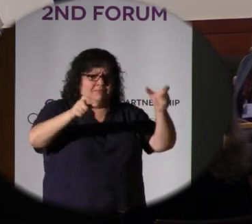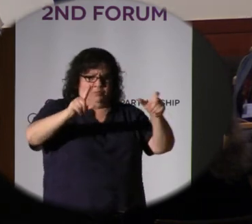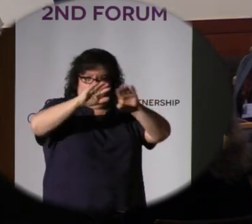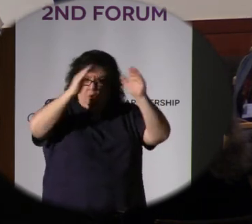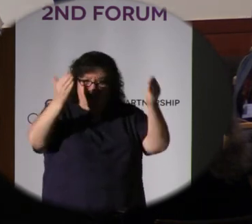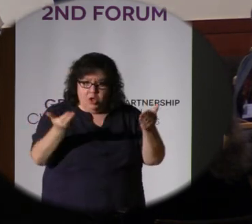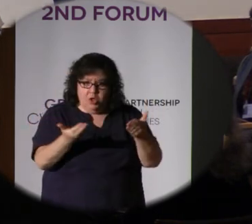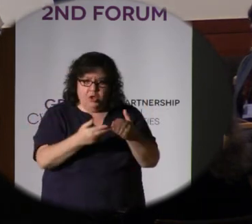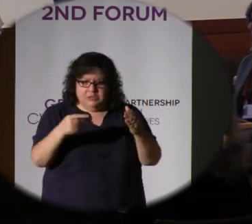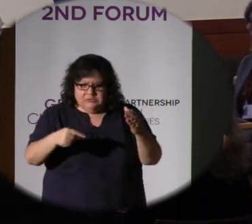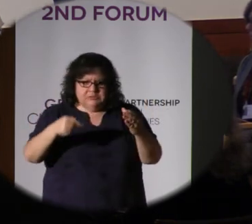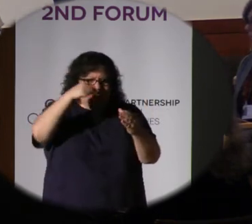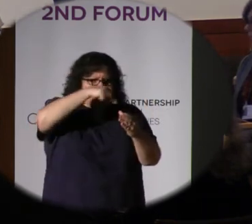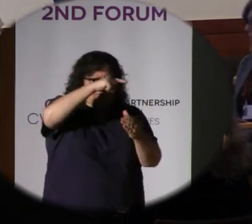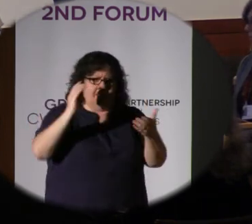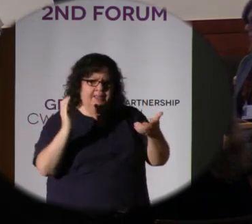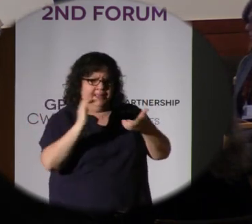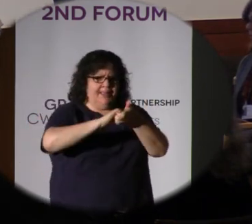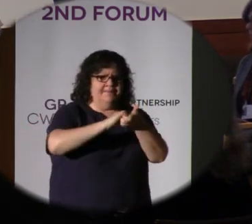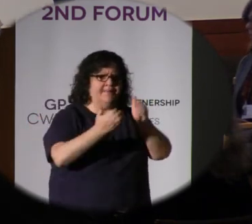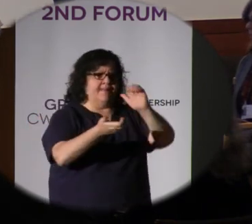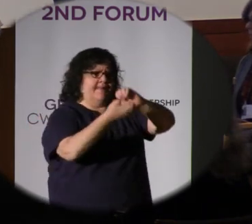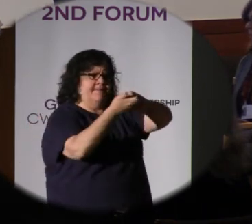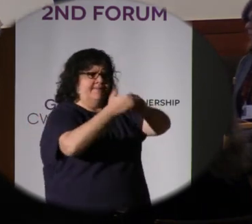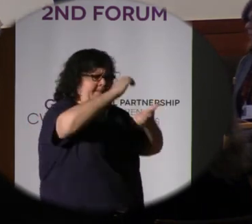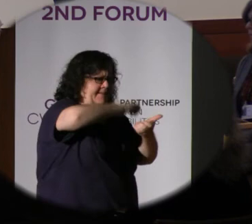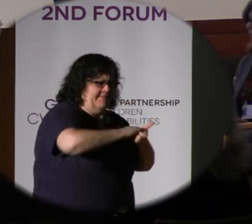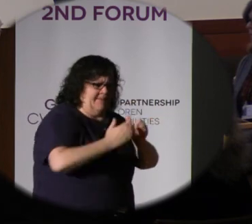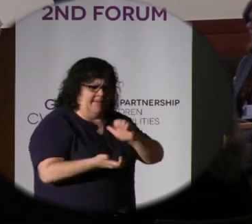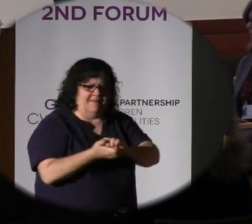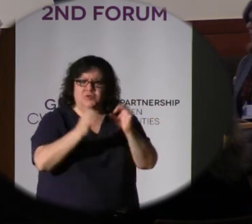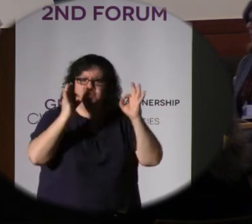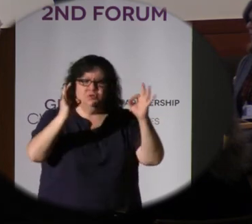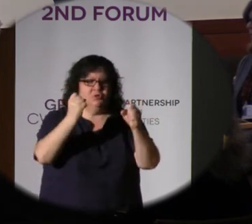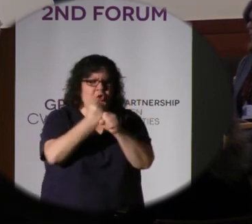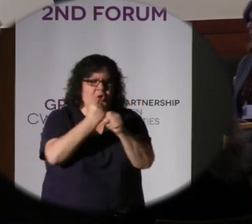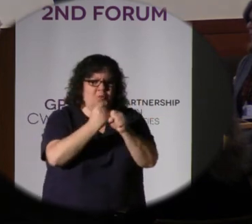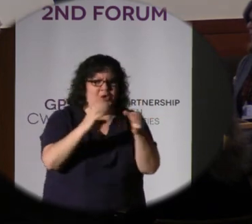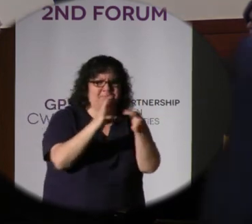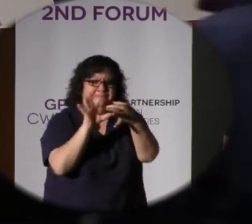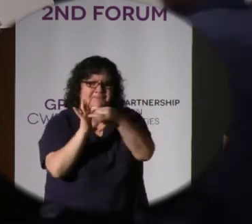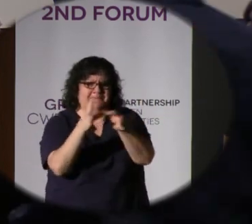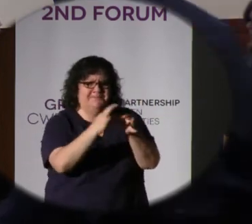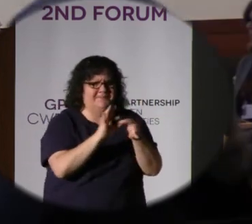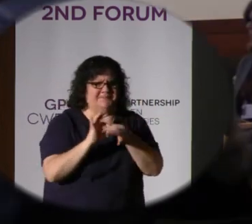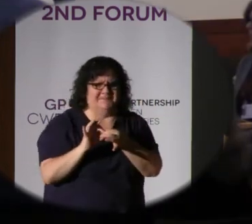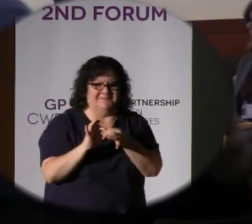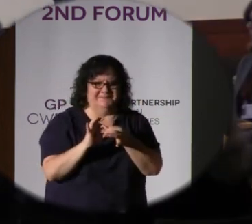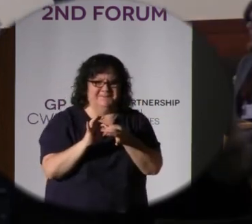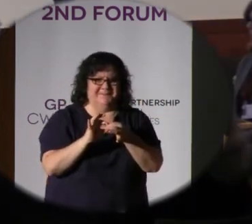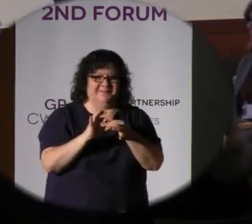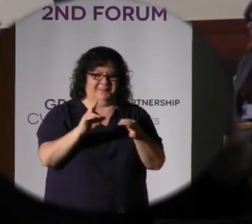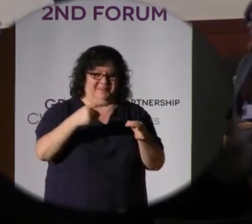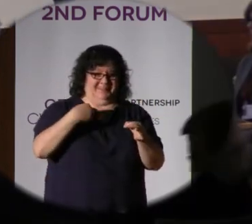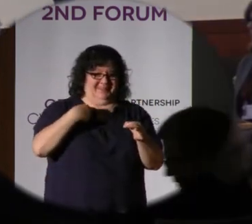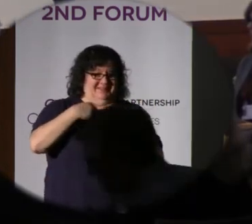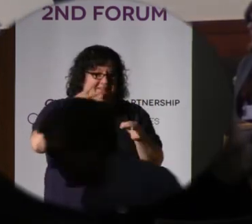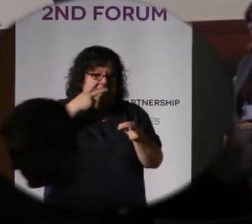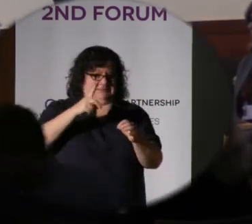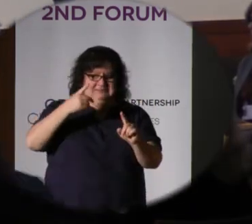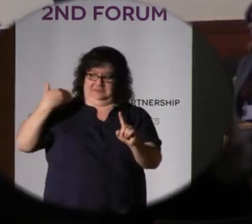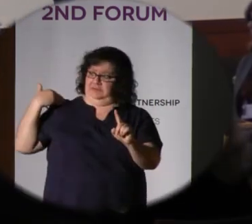look forward to seeing what's done in the coming year. This much progress has been made within this short frame of